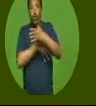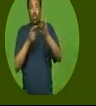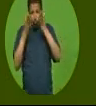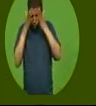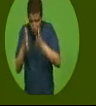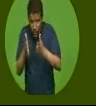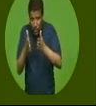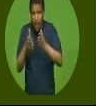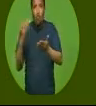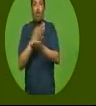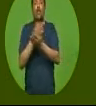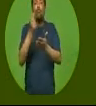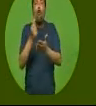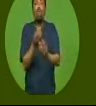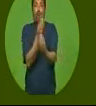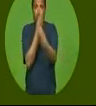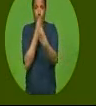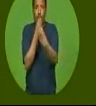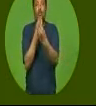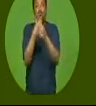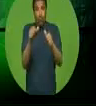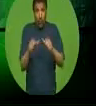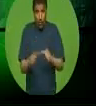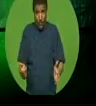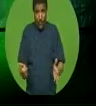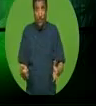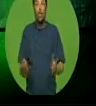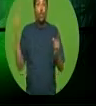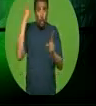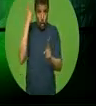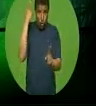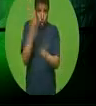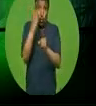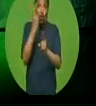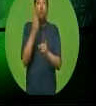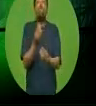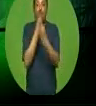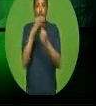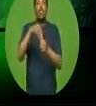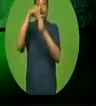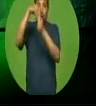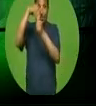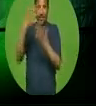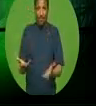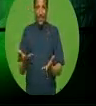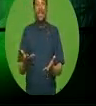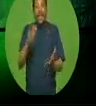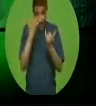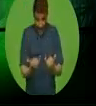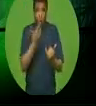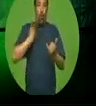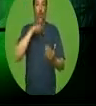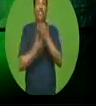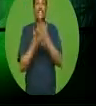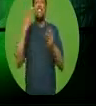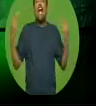of food crops to ensure food security. Students, now we will discuss the